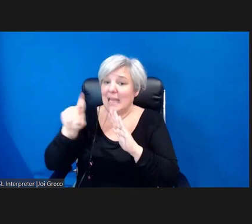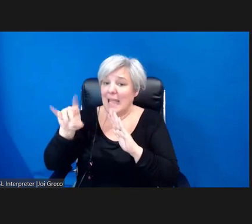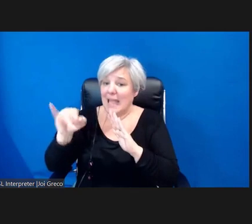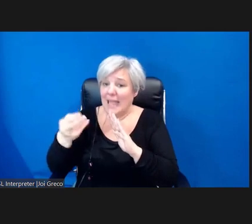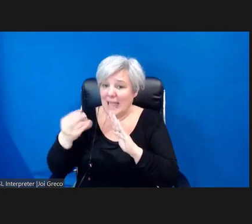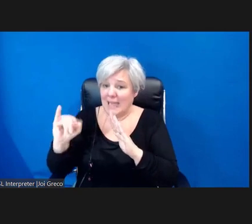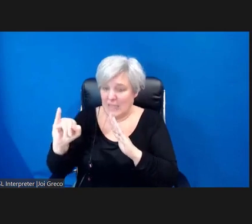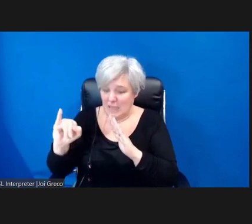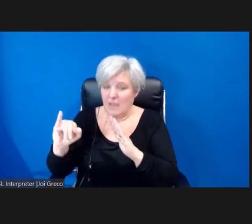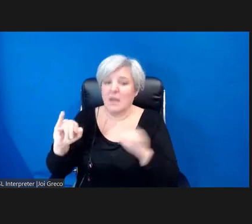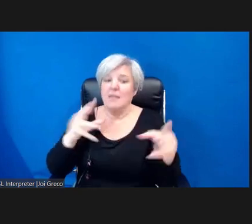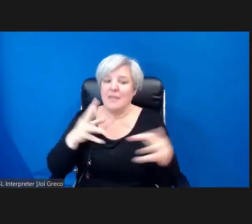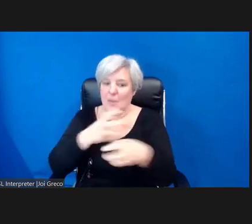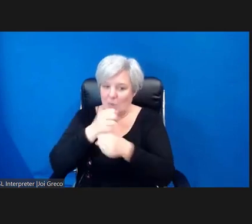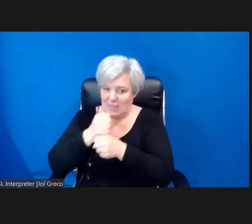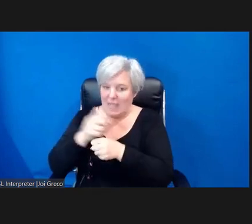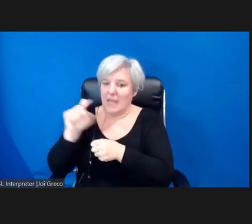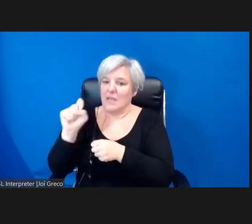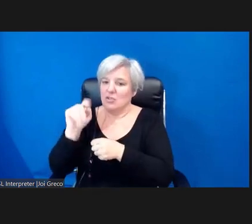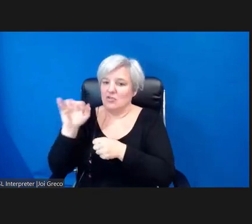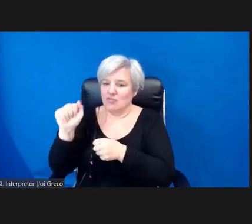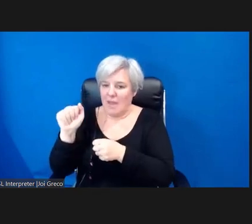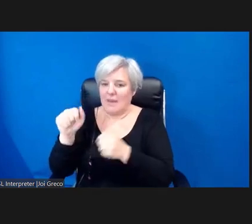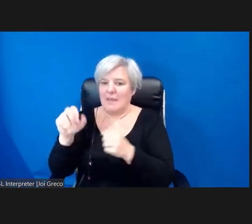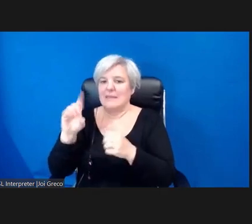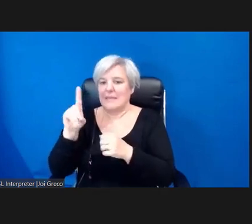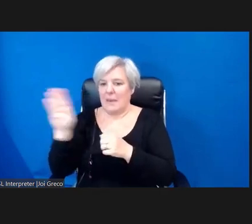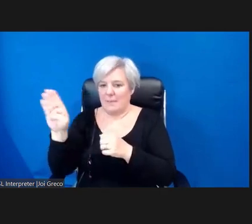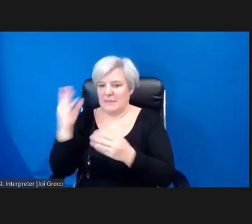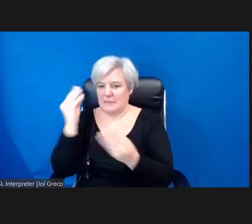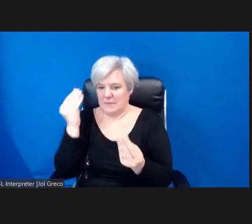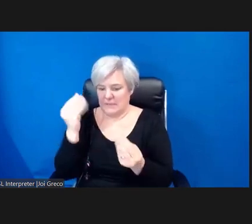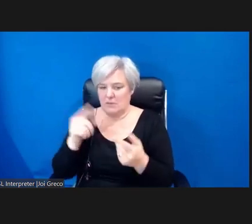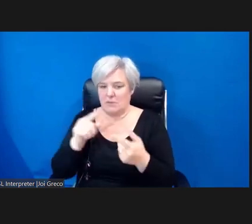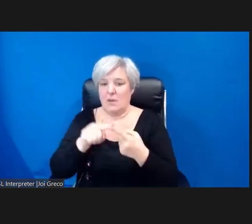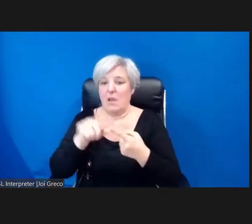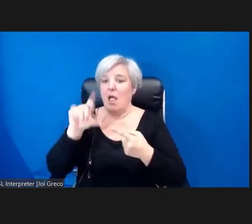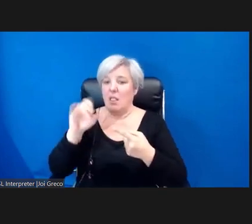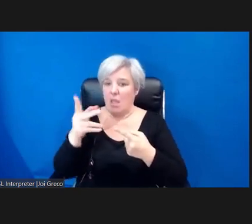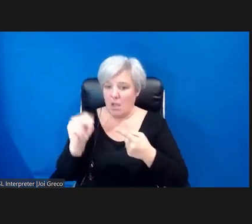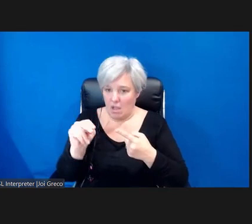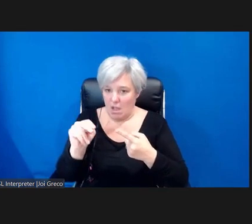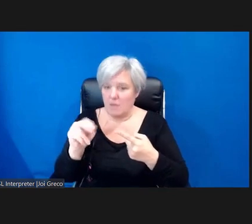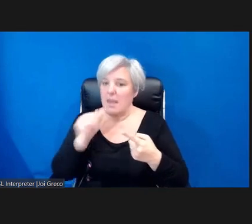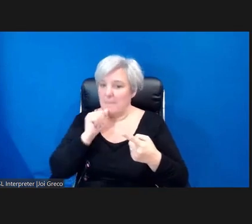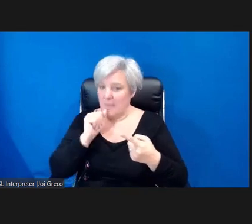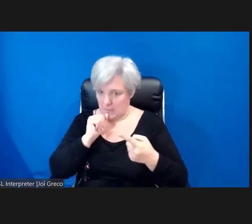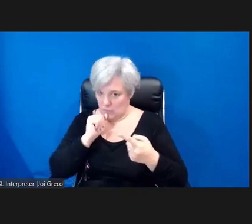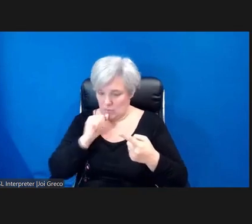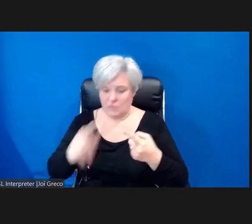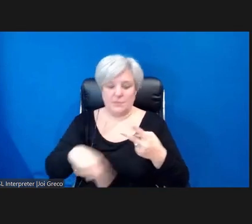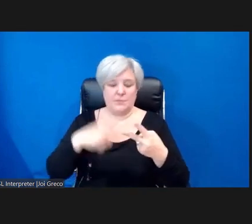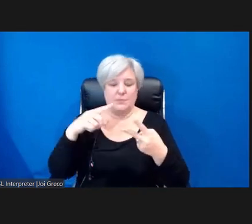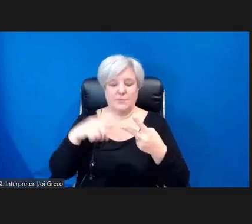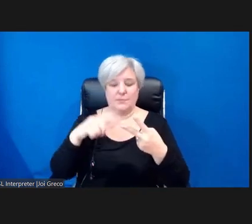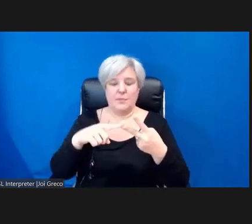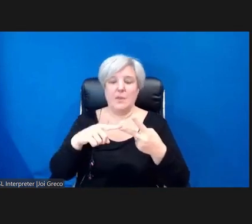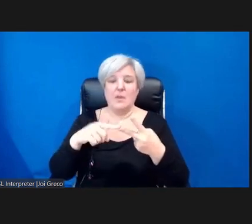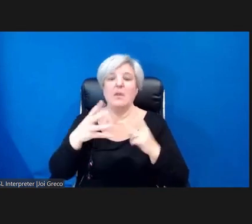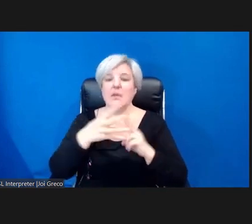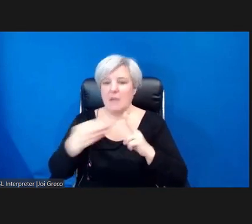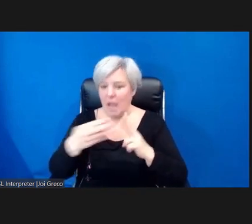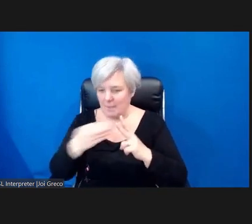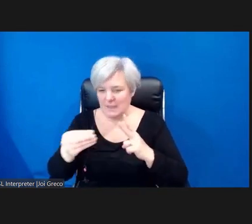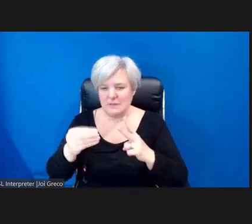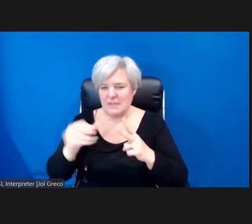the following Strata reporting database materials: a login and password for your EHDI program, copies